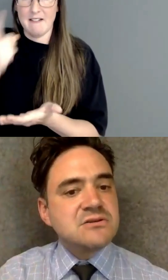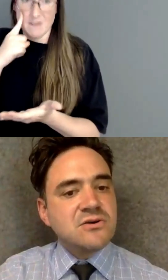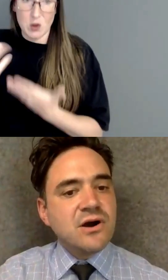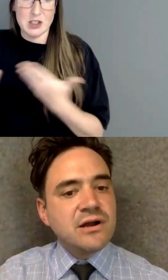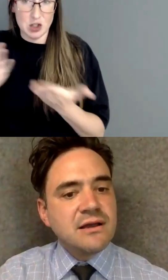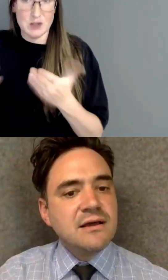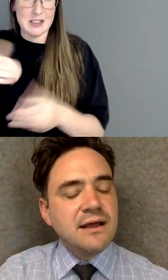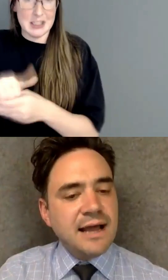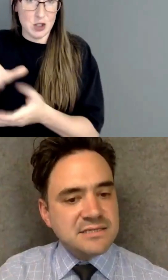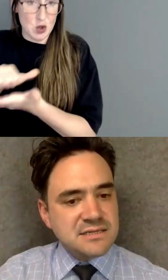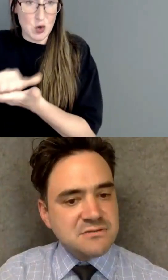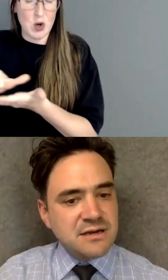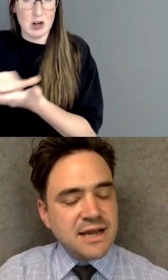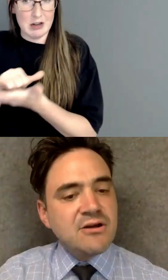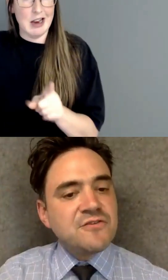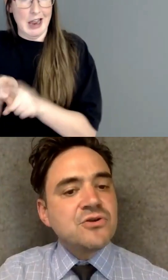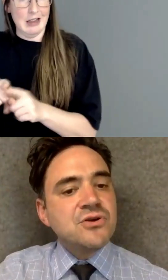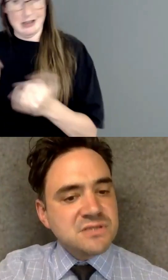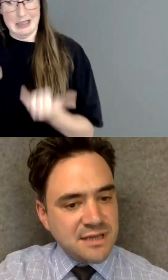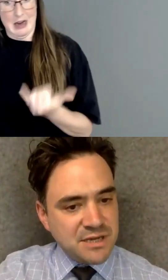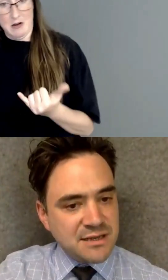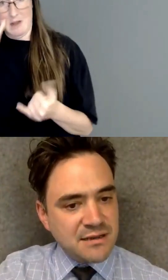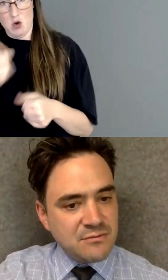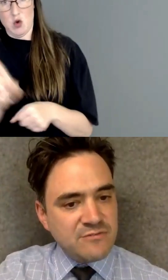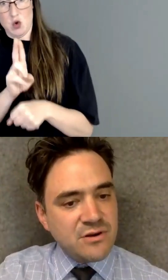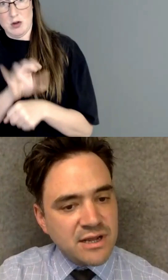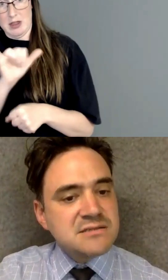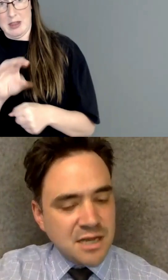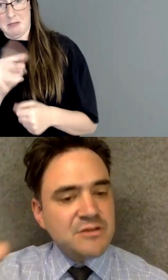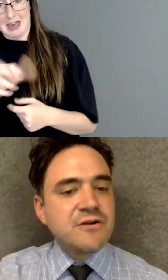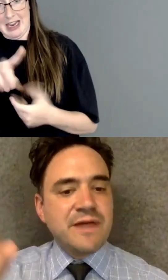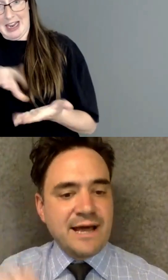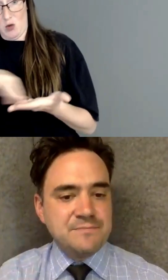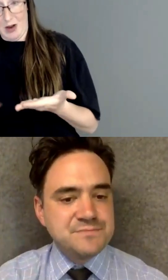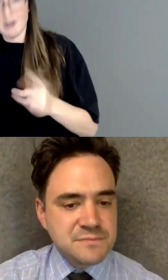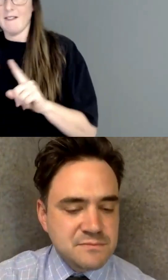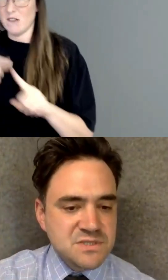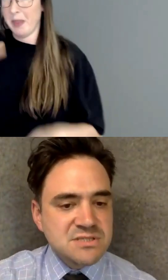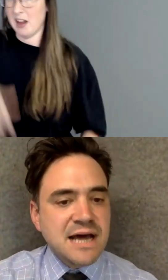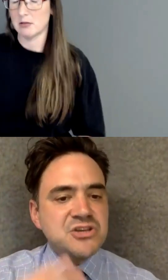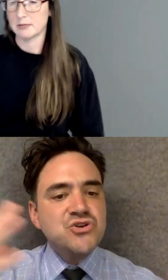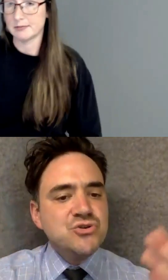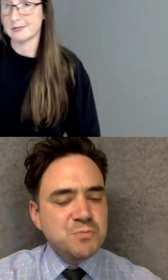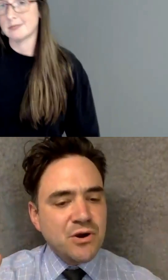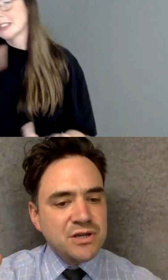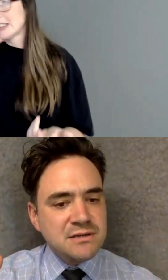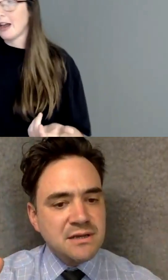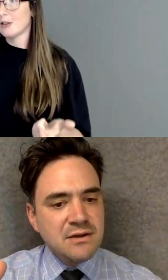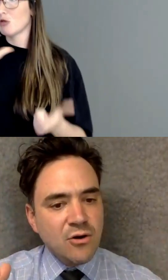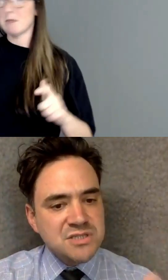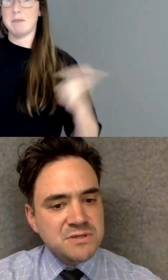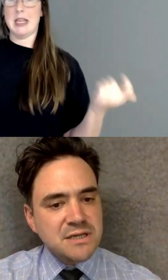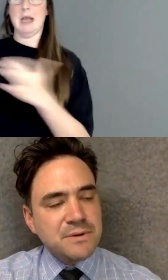service in New York, as it is right now, if you're using that Medicaid waiver, is coming from that. So it's not a huge